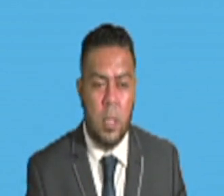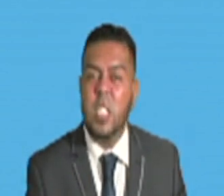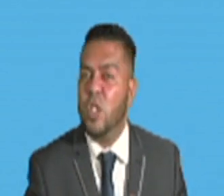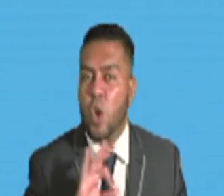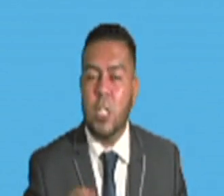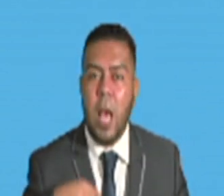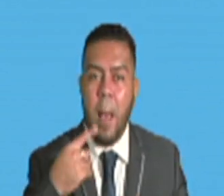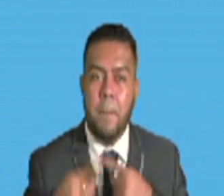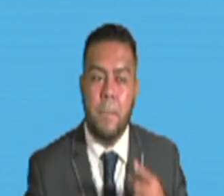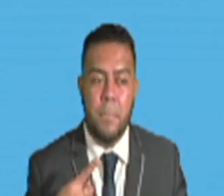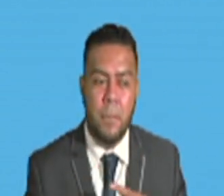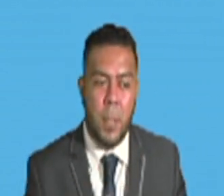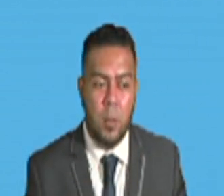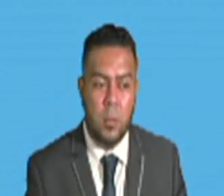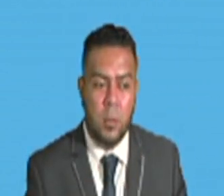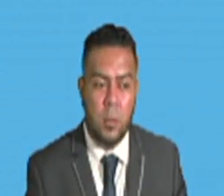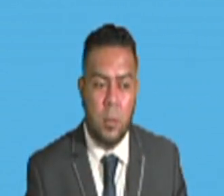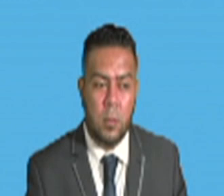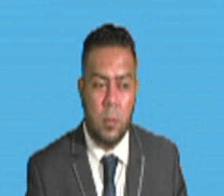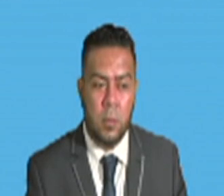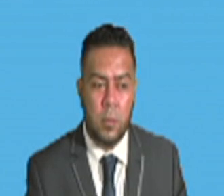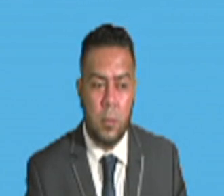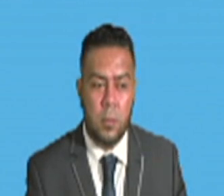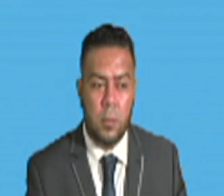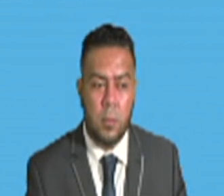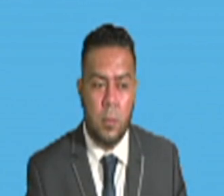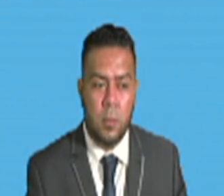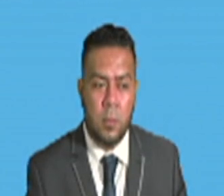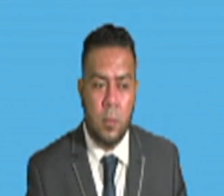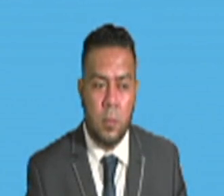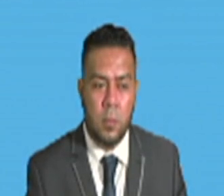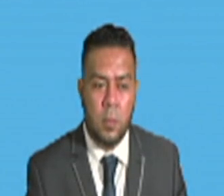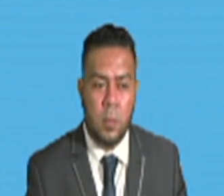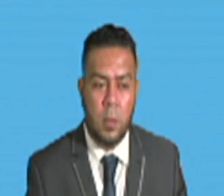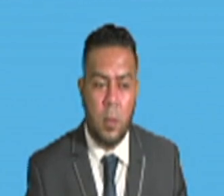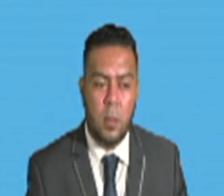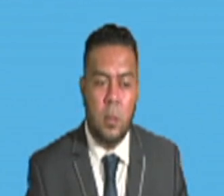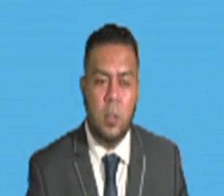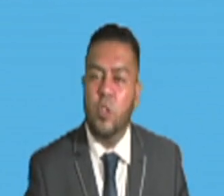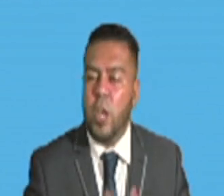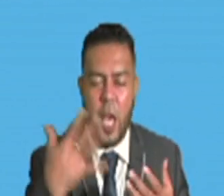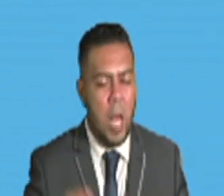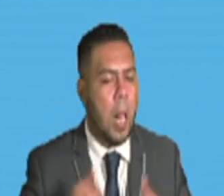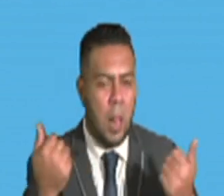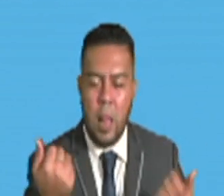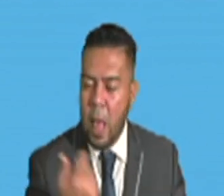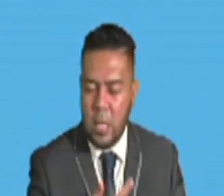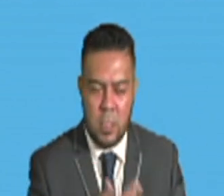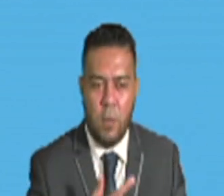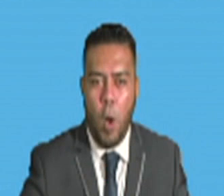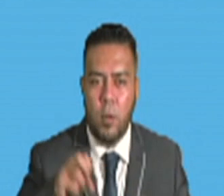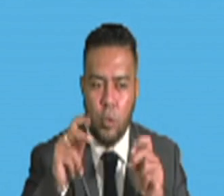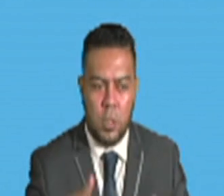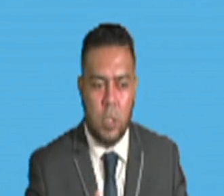about defending, Mr. Speaker, sir. Mr. Speaker, sir, she had numerous opportunities, but she didn't. Mr.